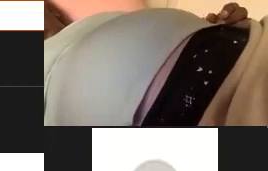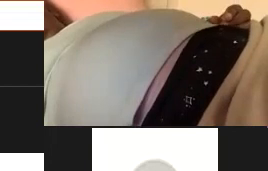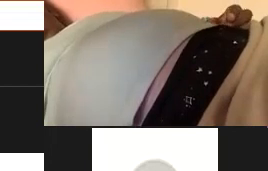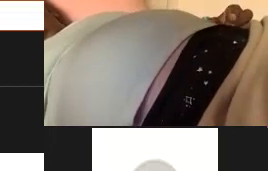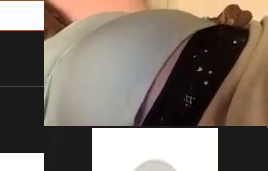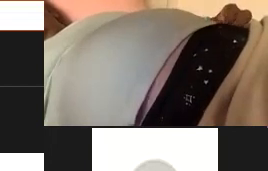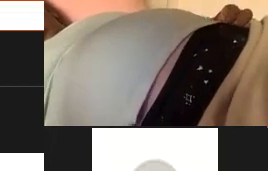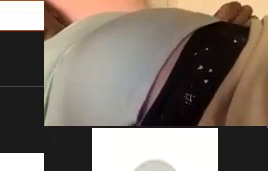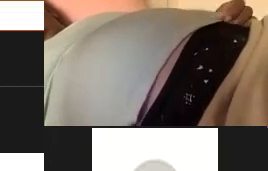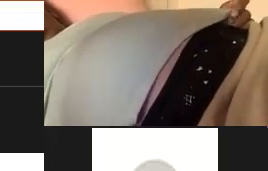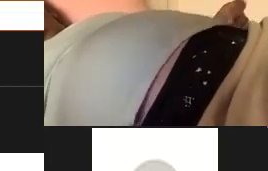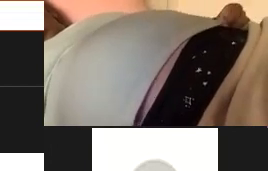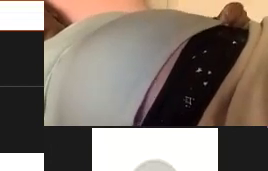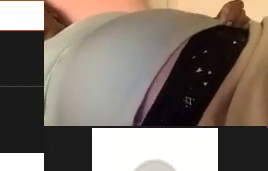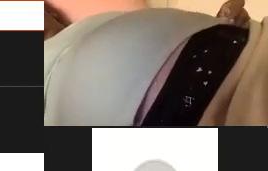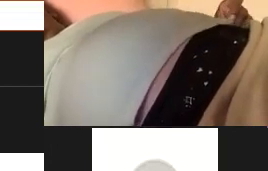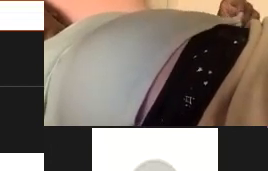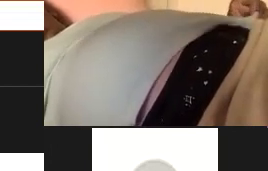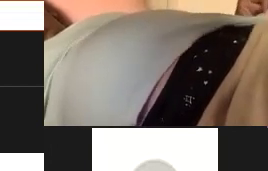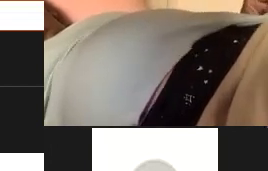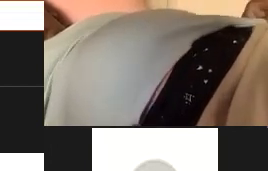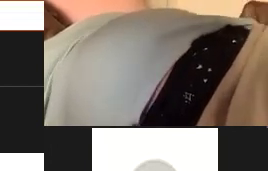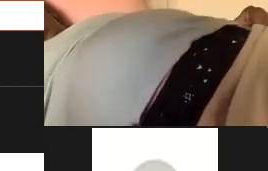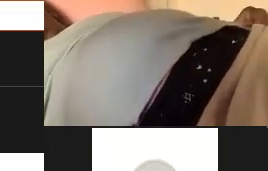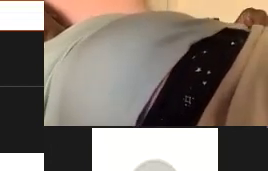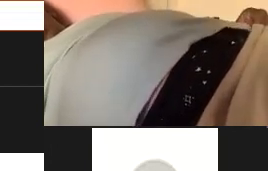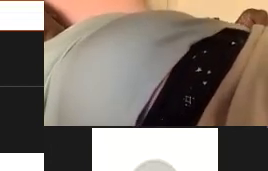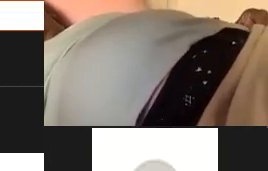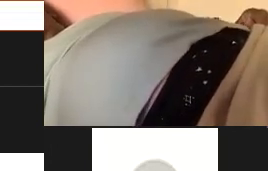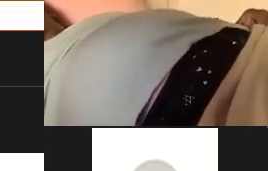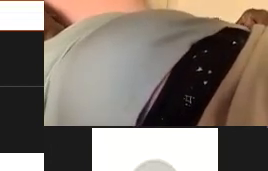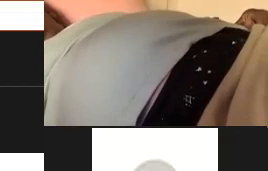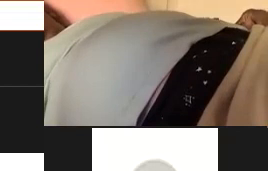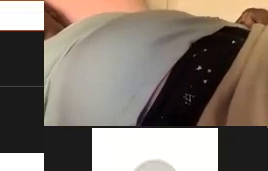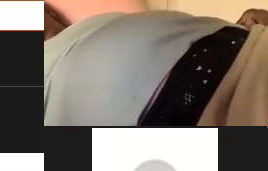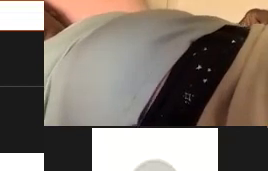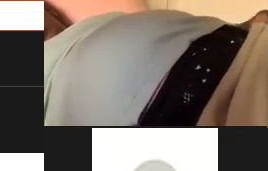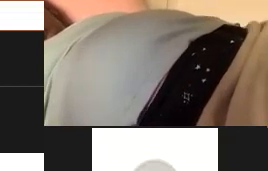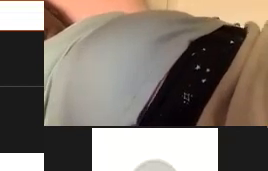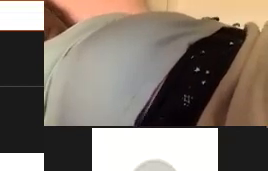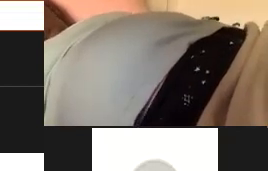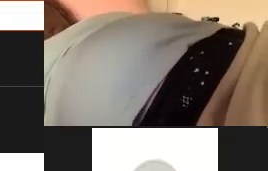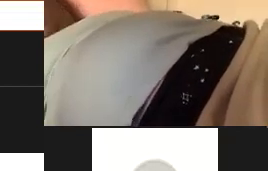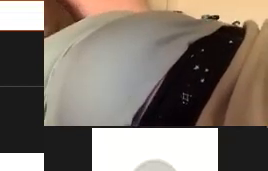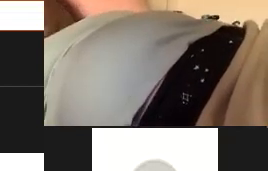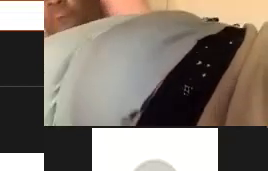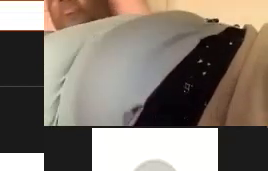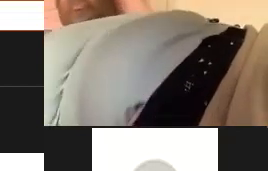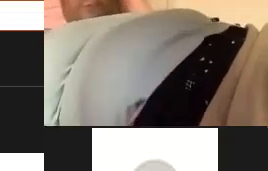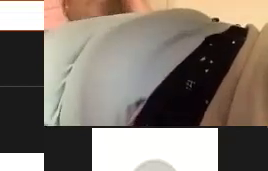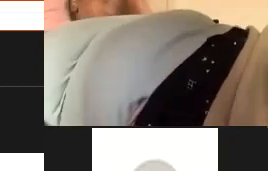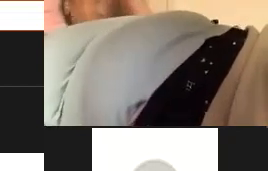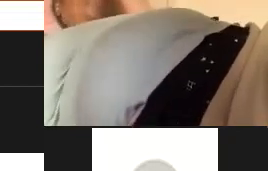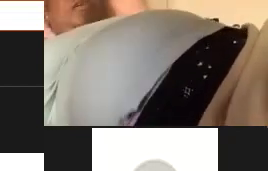meet other individuals who could that are like you, that could perhaps and even join them in